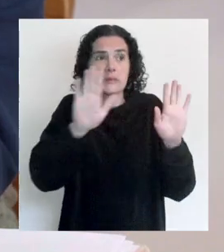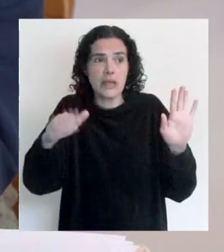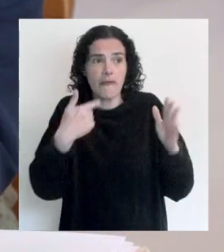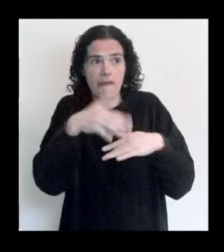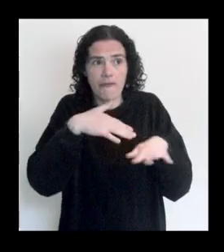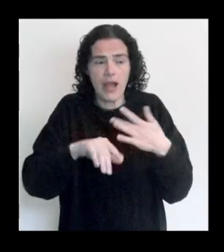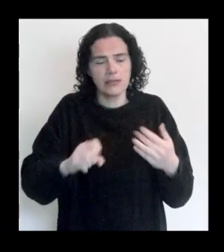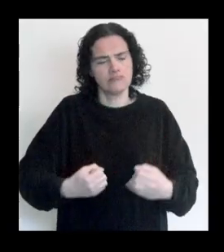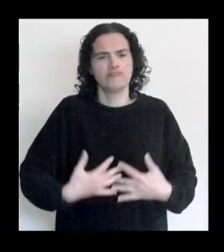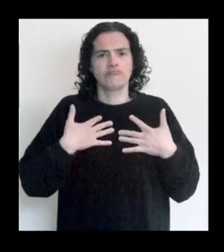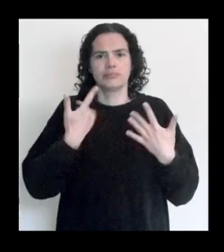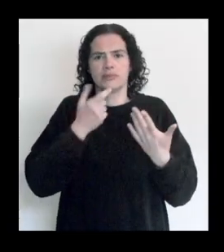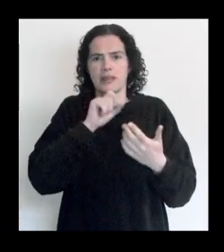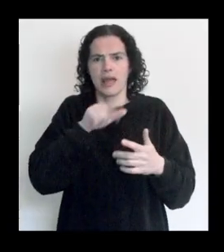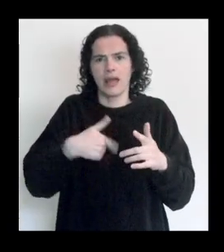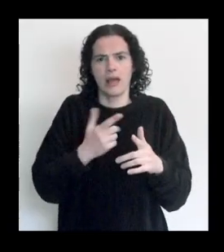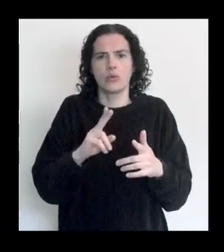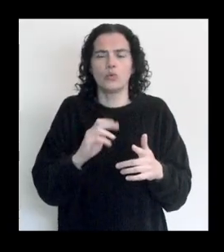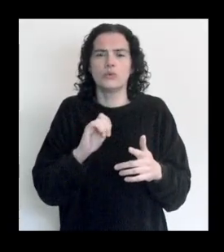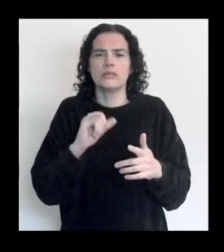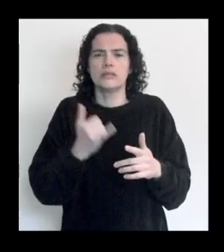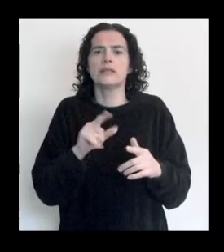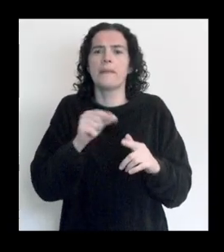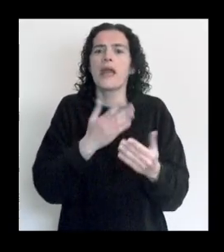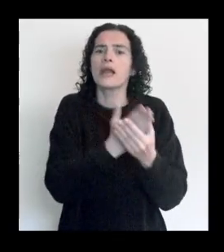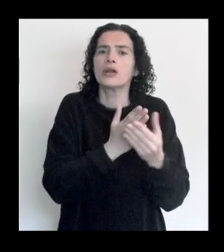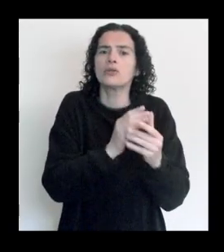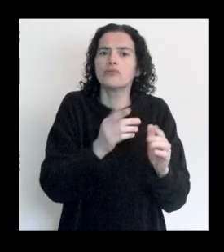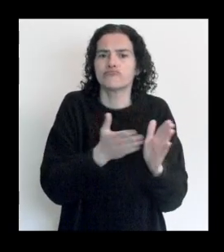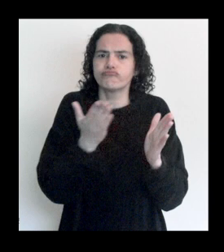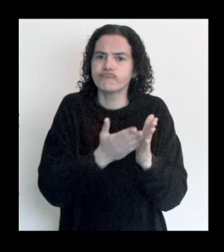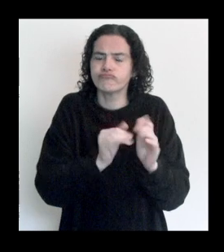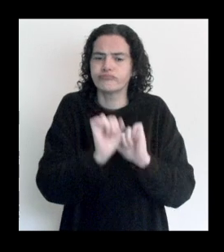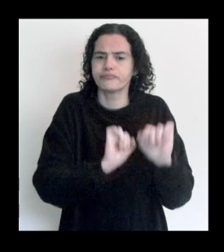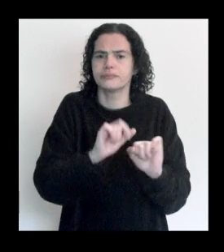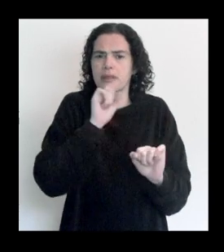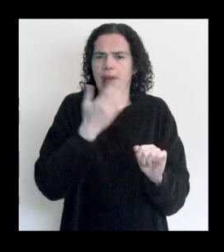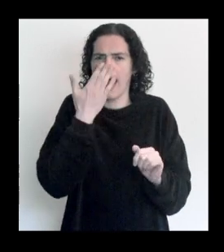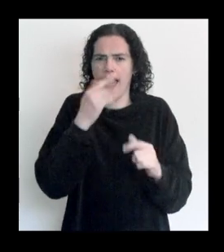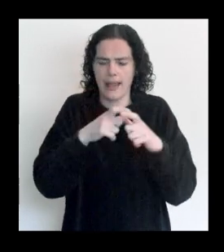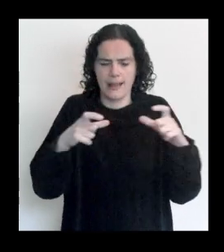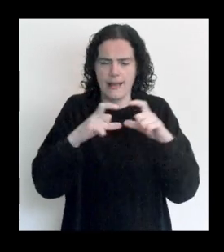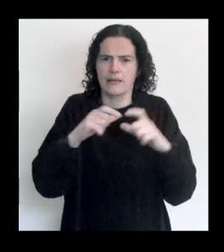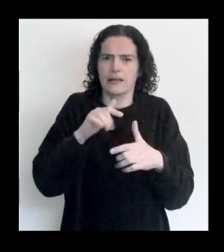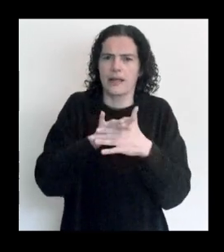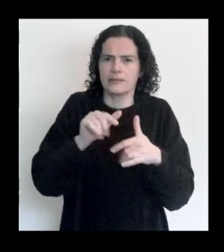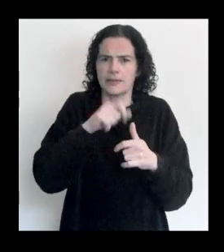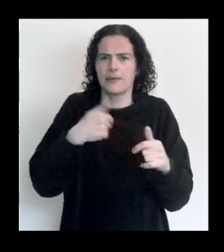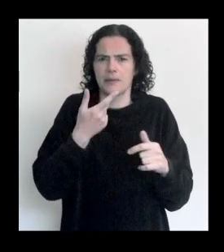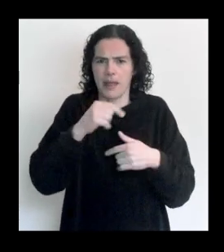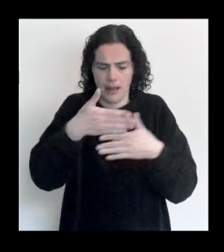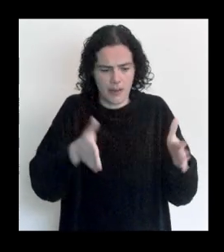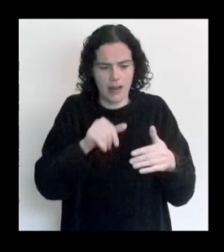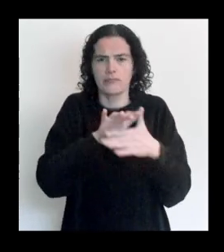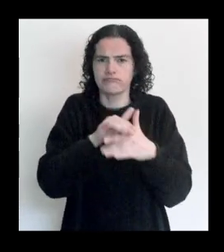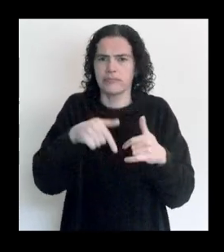and inspired very much by Lucy Lippard and her catalog, where the exhibition was a postcard for Seattle, a postcard